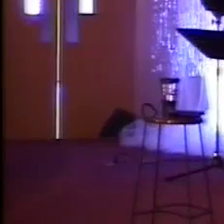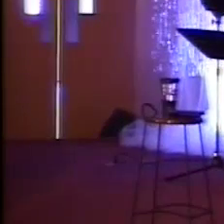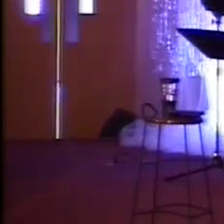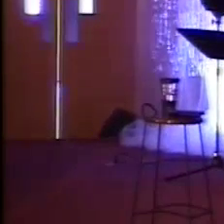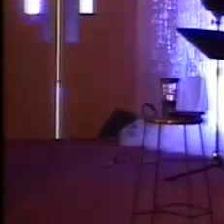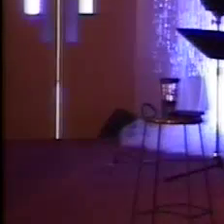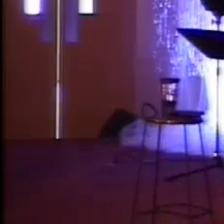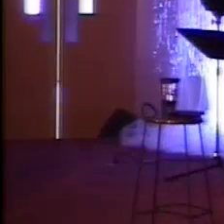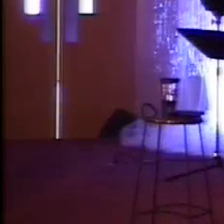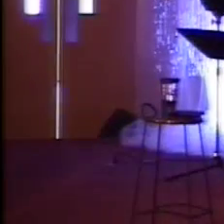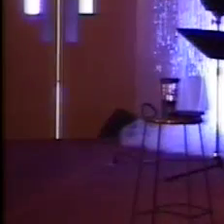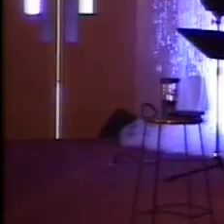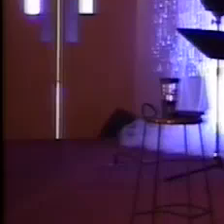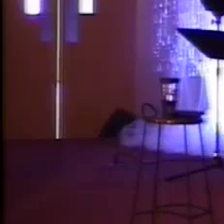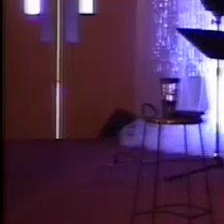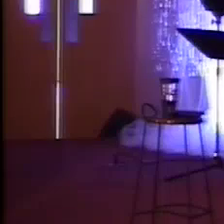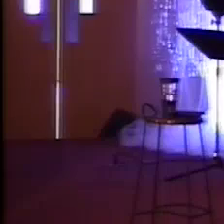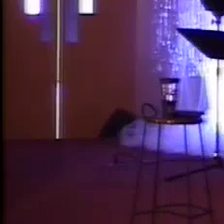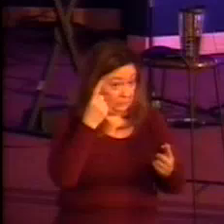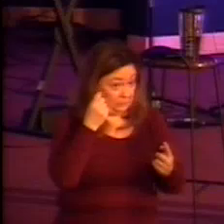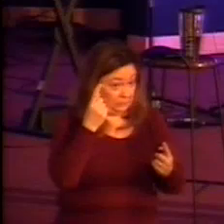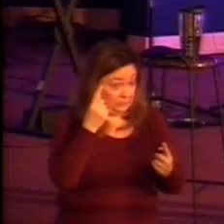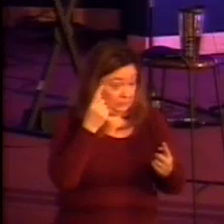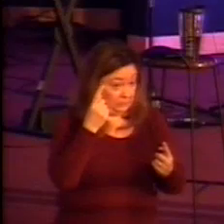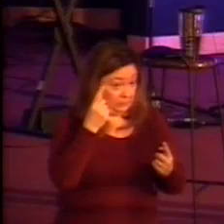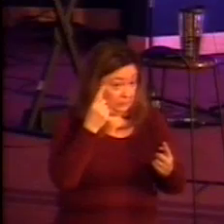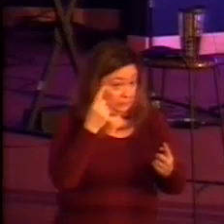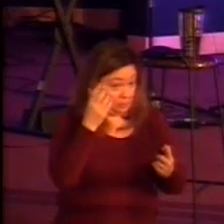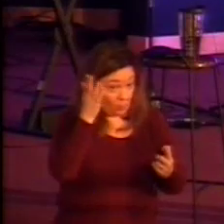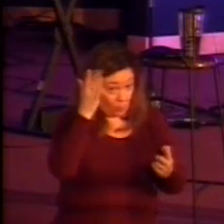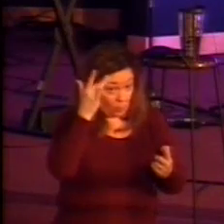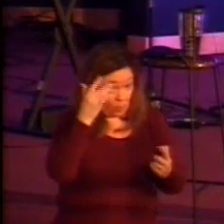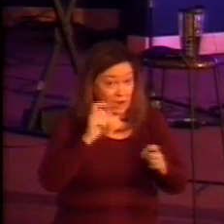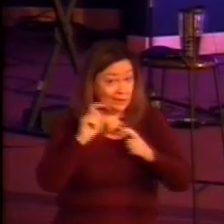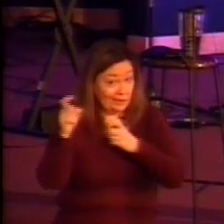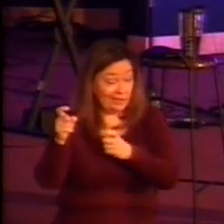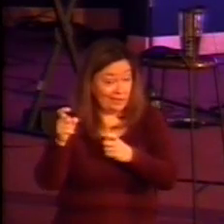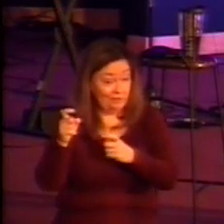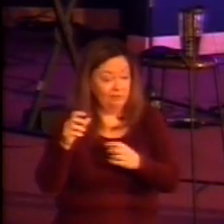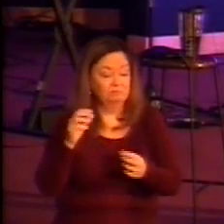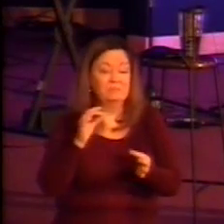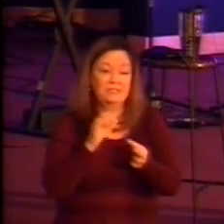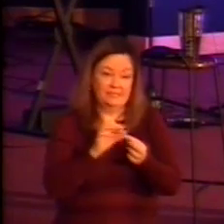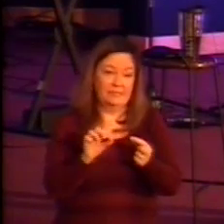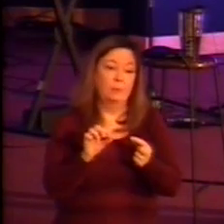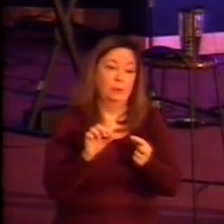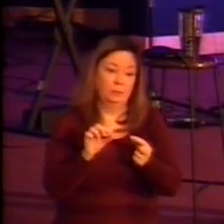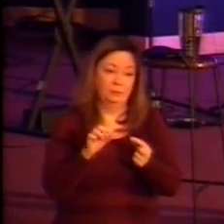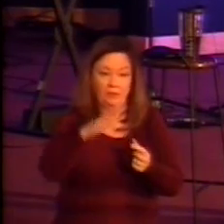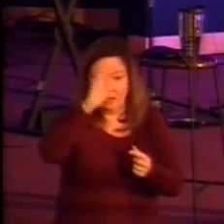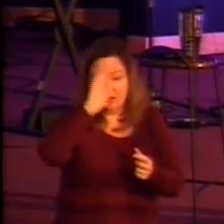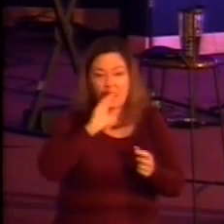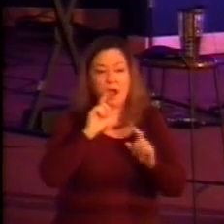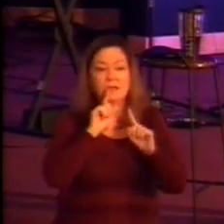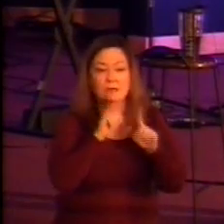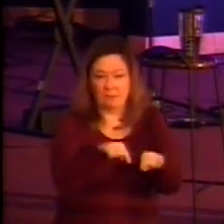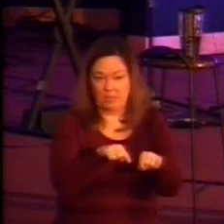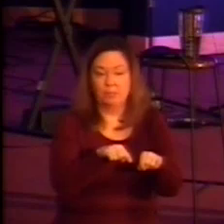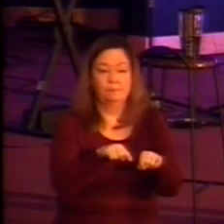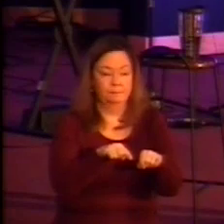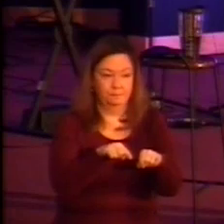I think, to understanding the idea of why we should give is really simple. God commanded